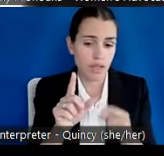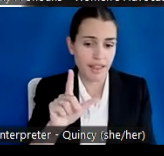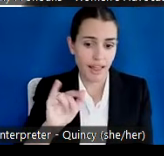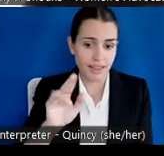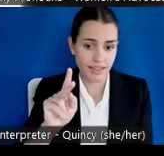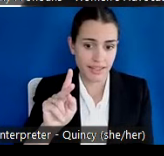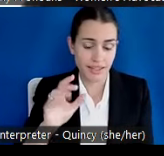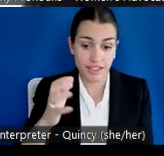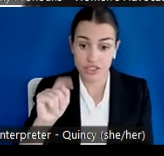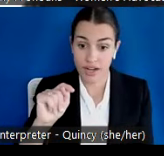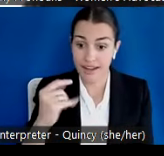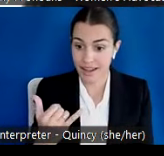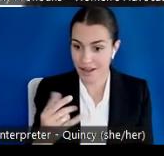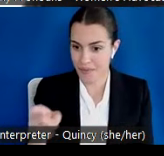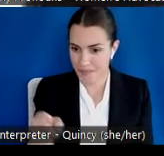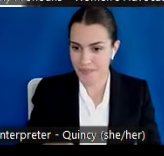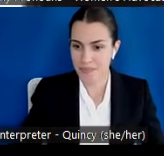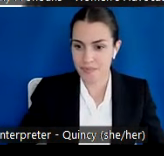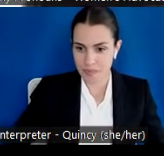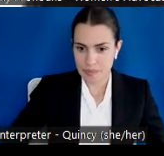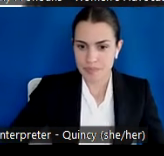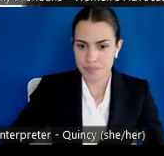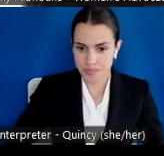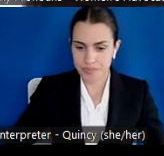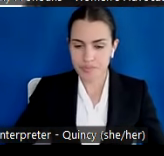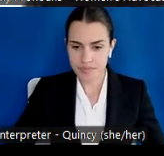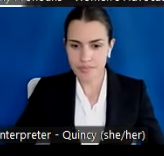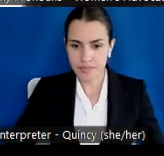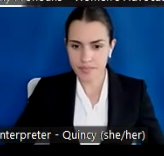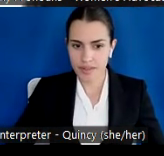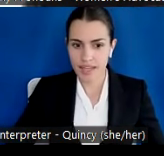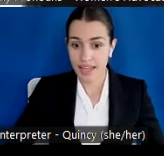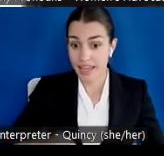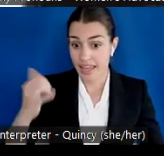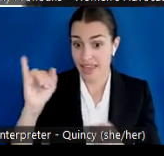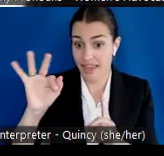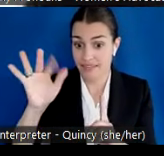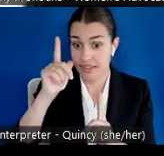in case you want to have it to reference later or to share with other people.